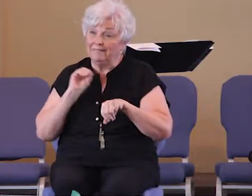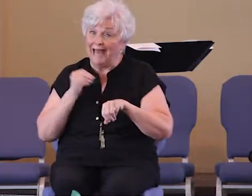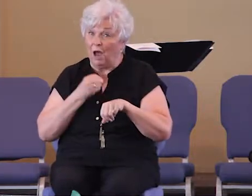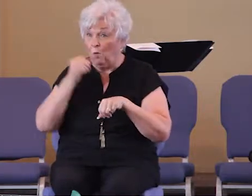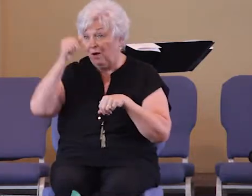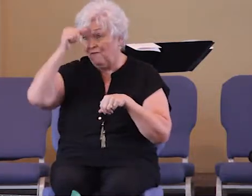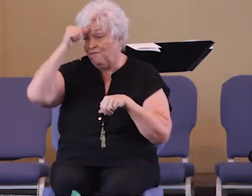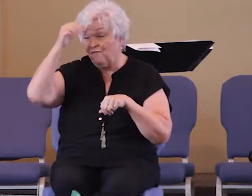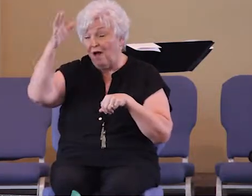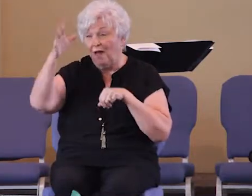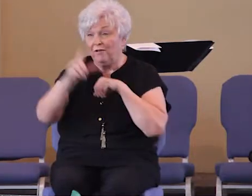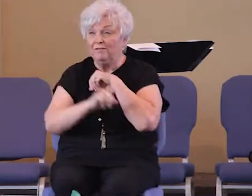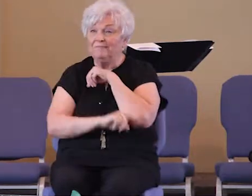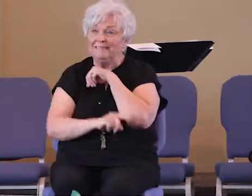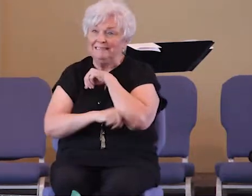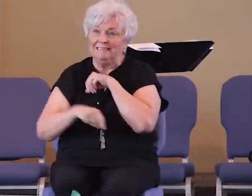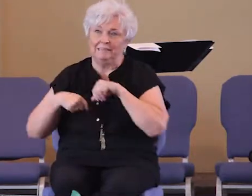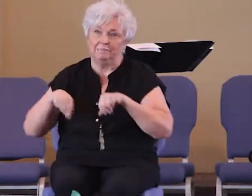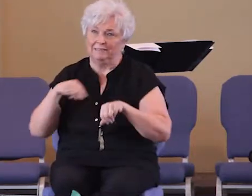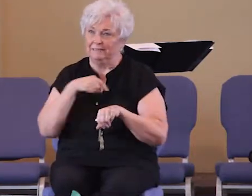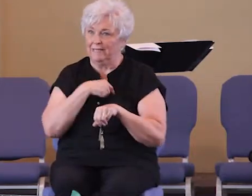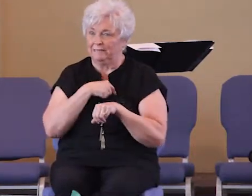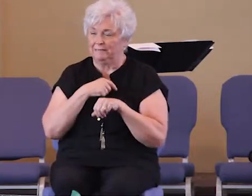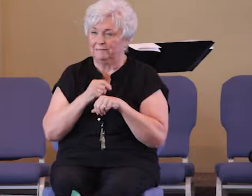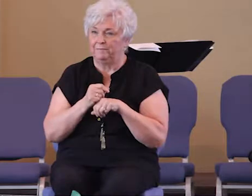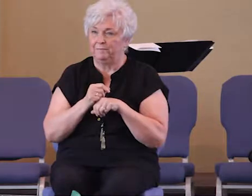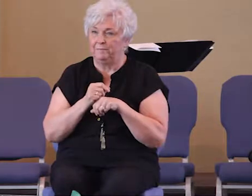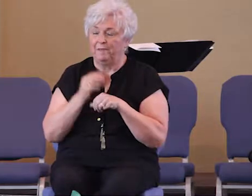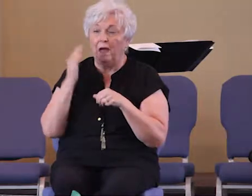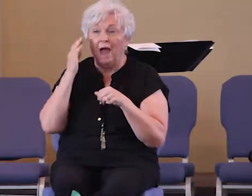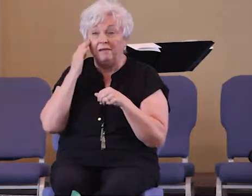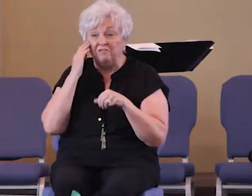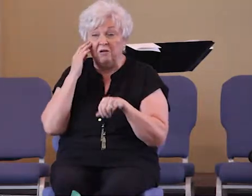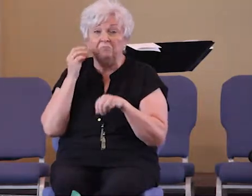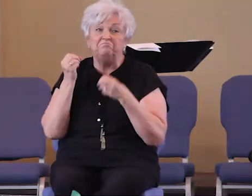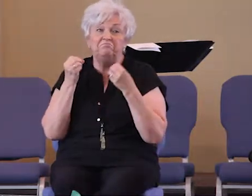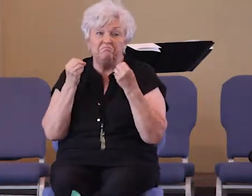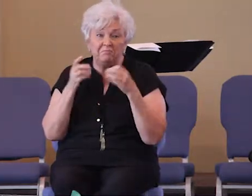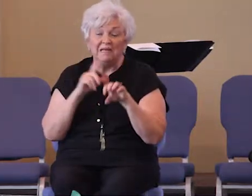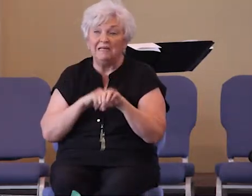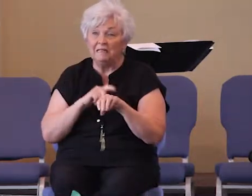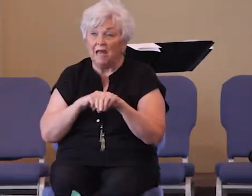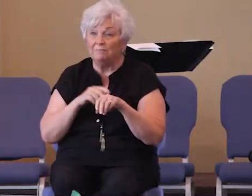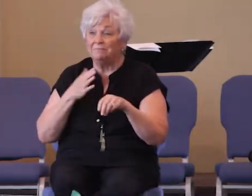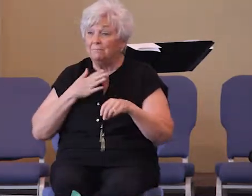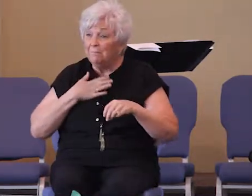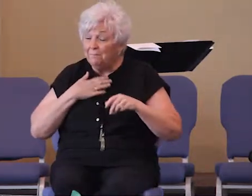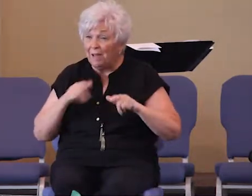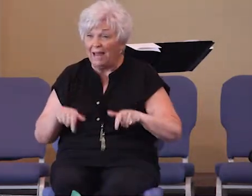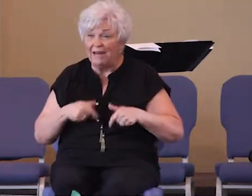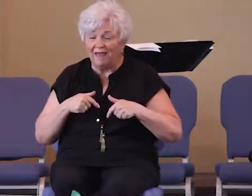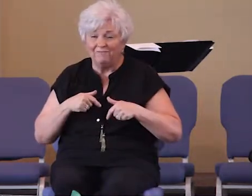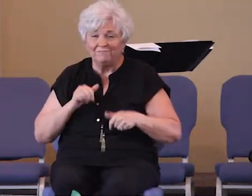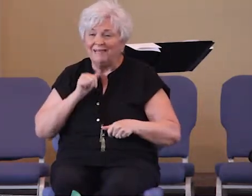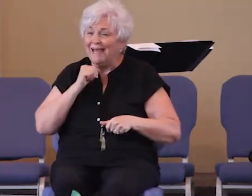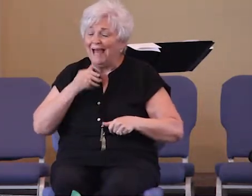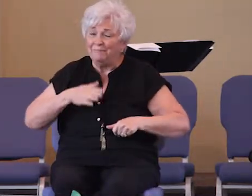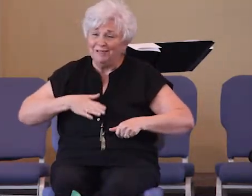disciplines us. I know there's times in my own life when I'm not pleased with the discipline of God.